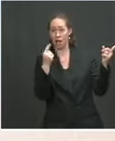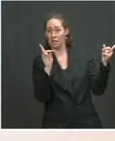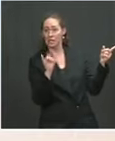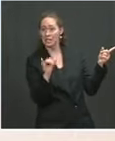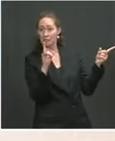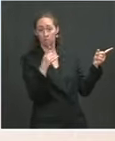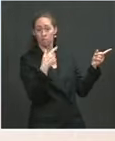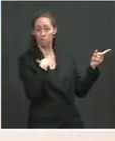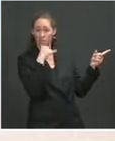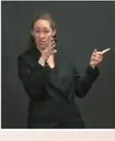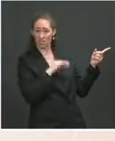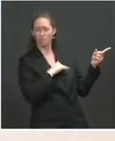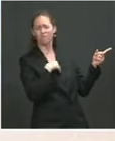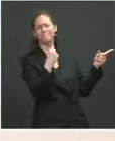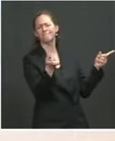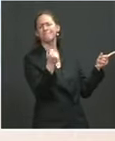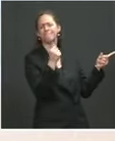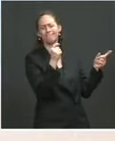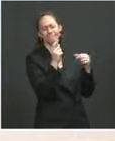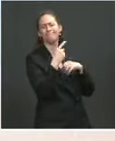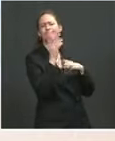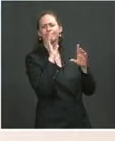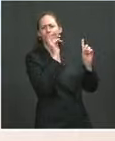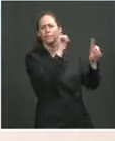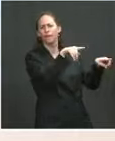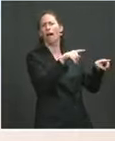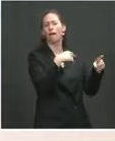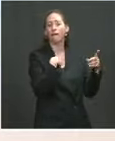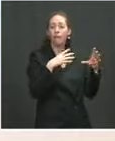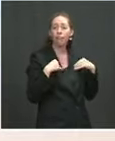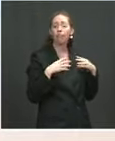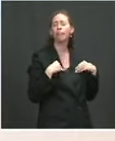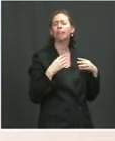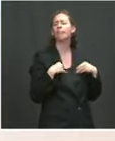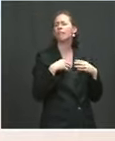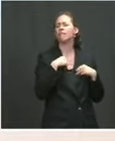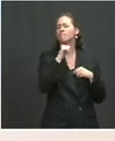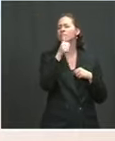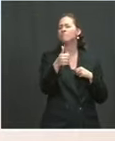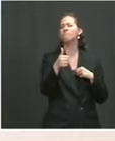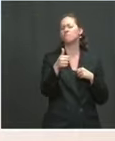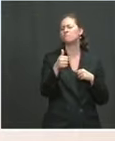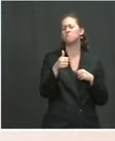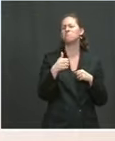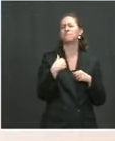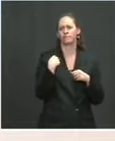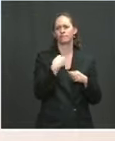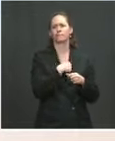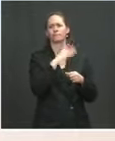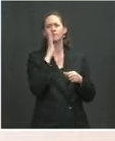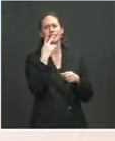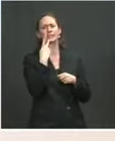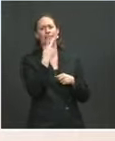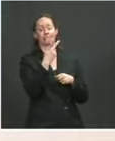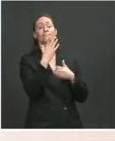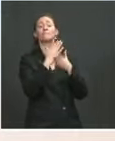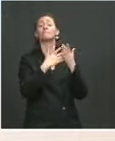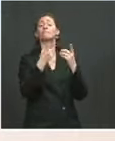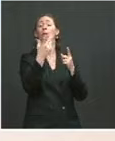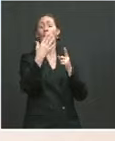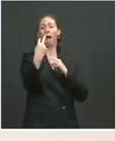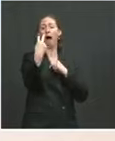harmful. And some of those responses are seen and some of them are unseen. And we typically don't give a timeline on that in a